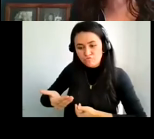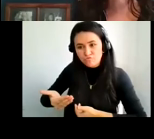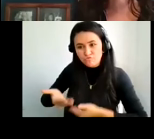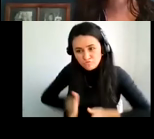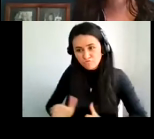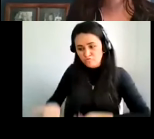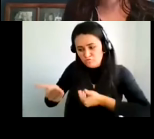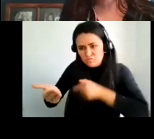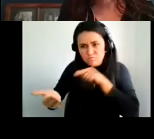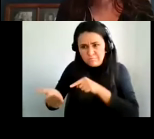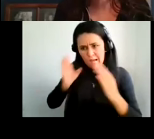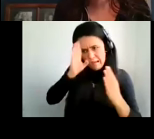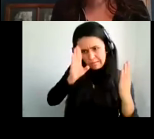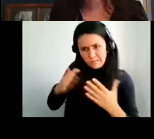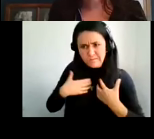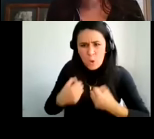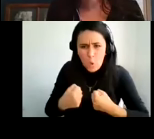lives.